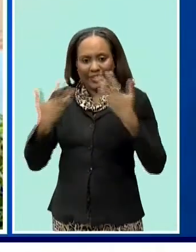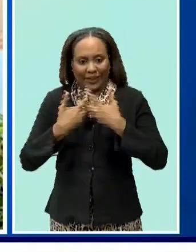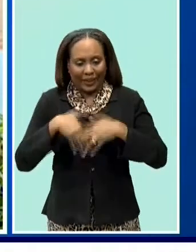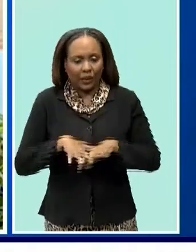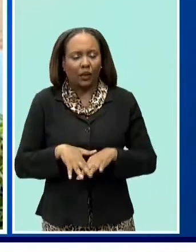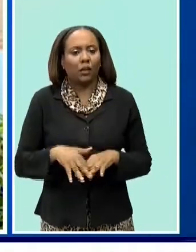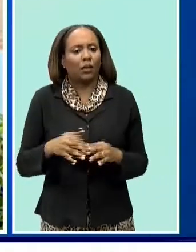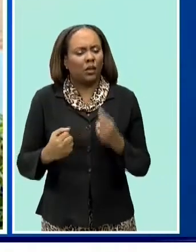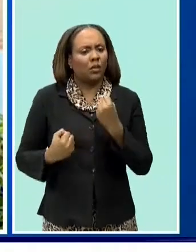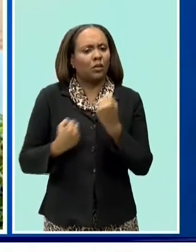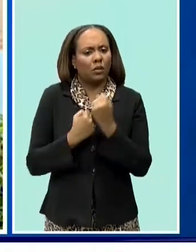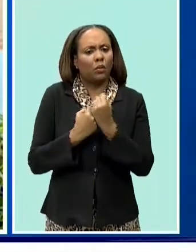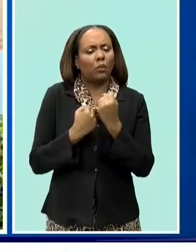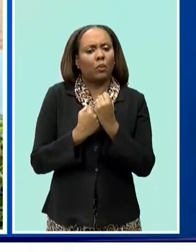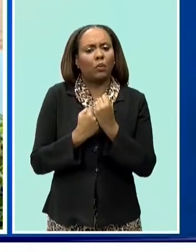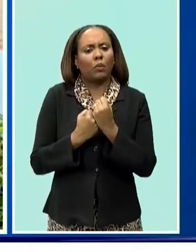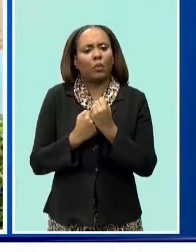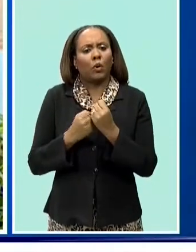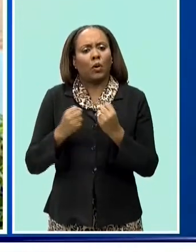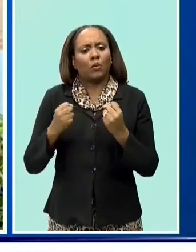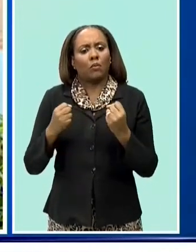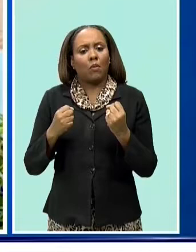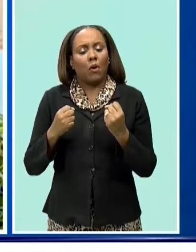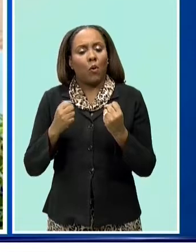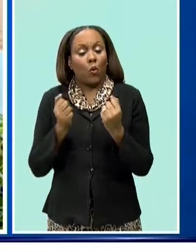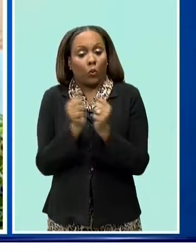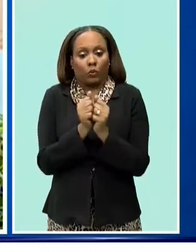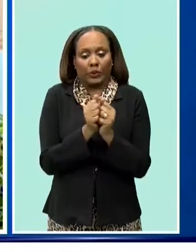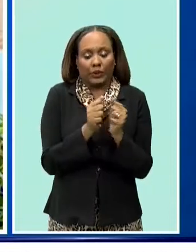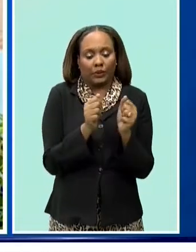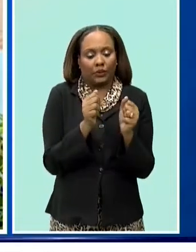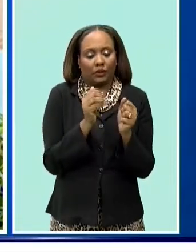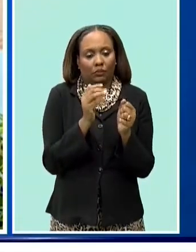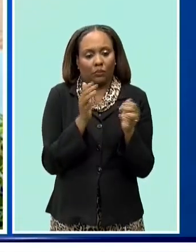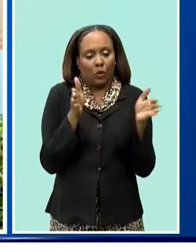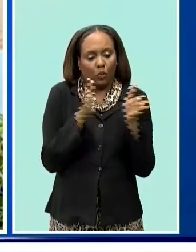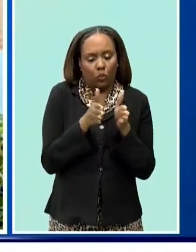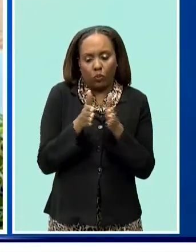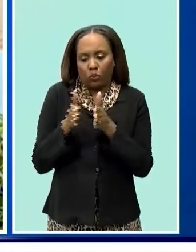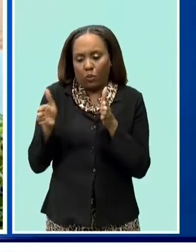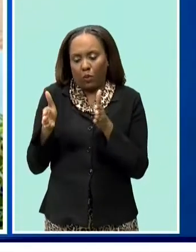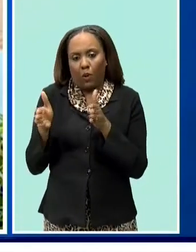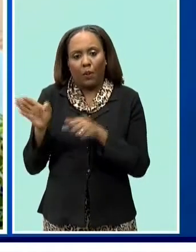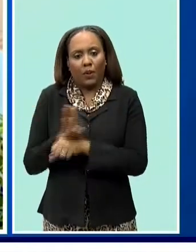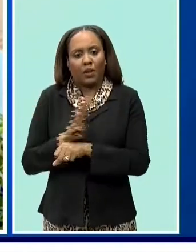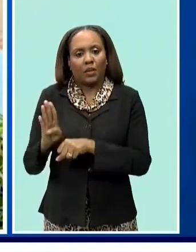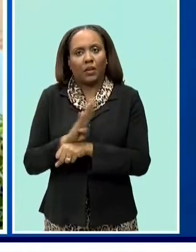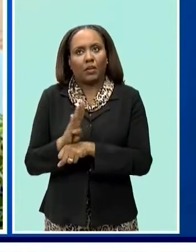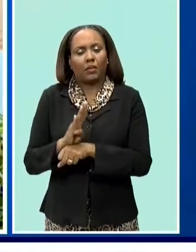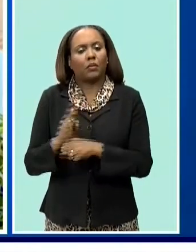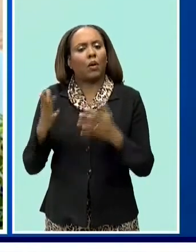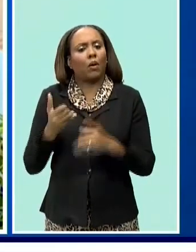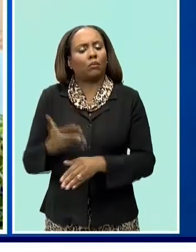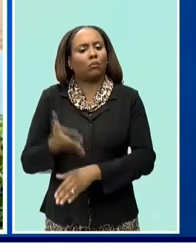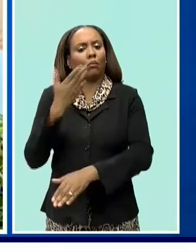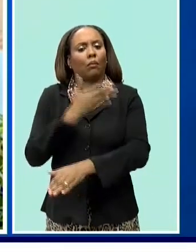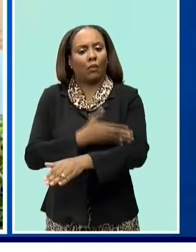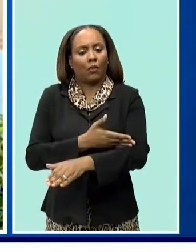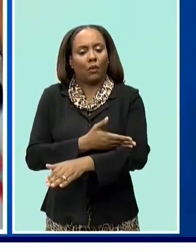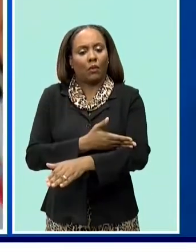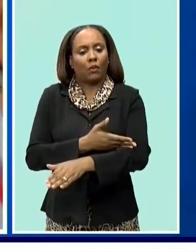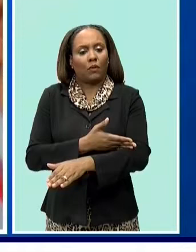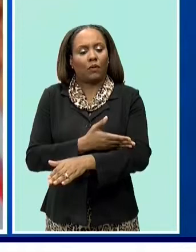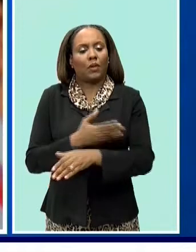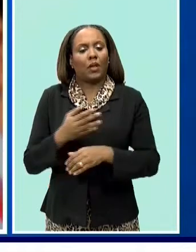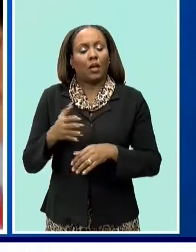economic operators, in particularly small and micro enterprises, to achieve and prove conformity with market